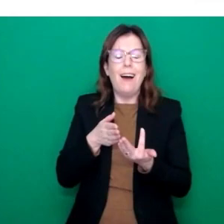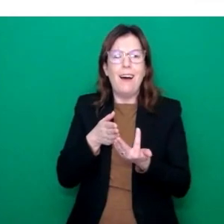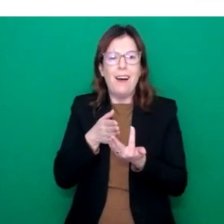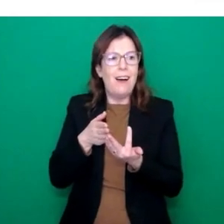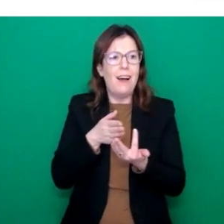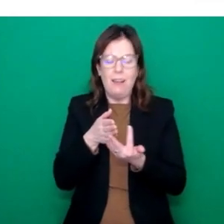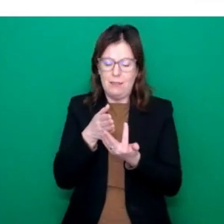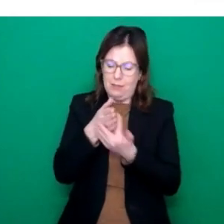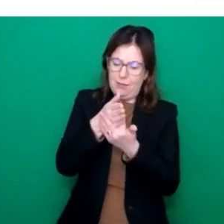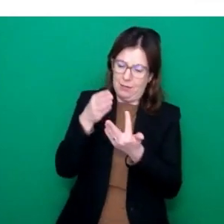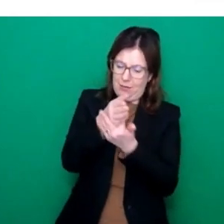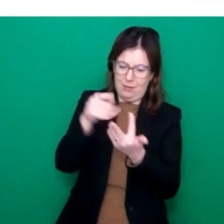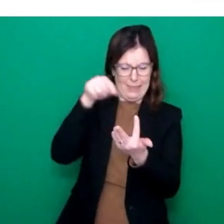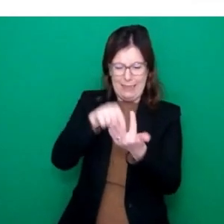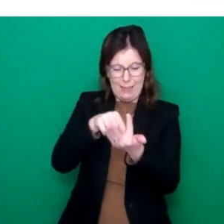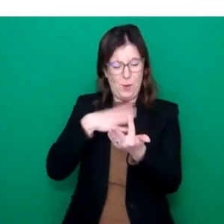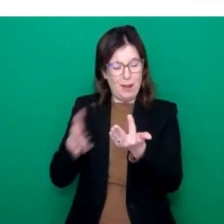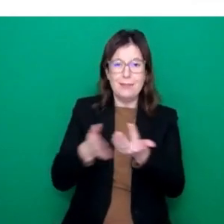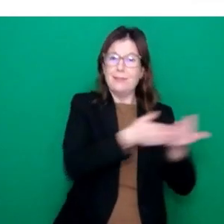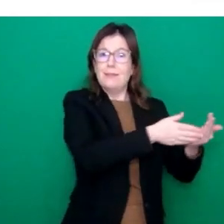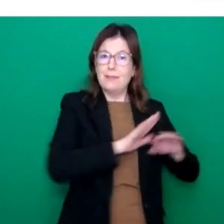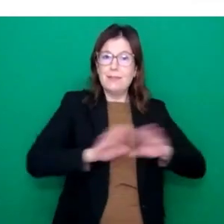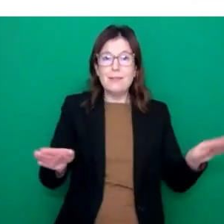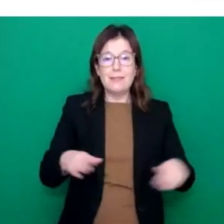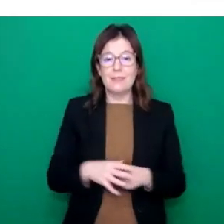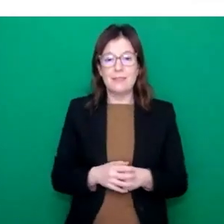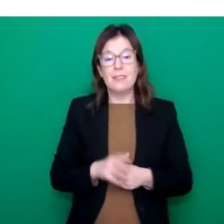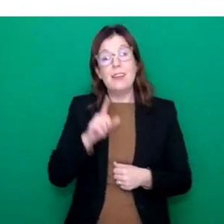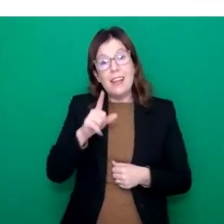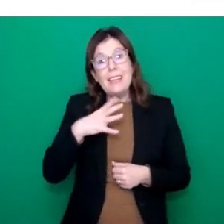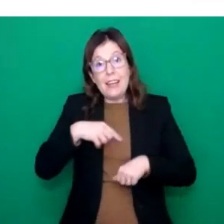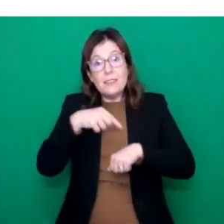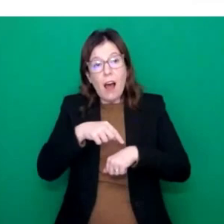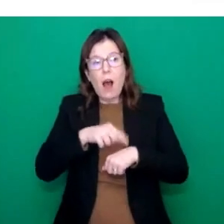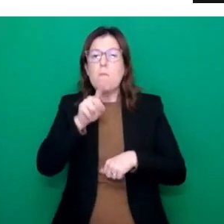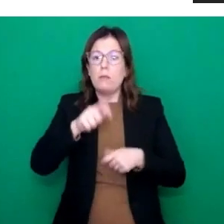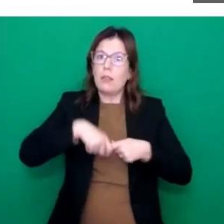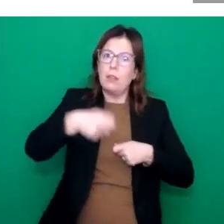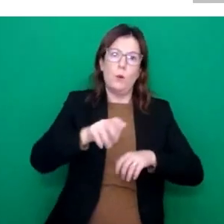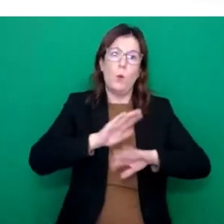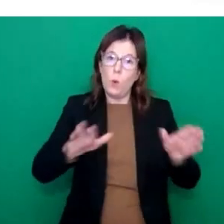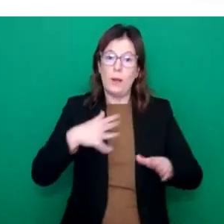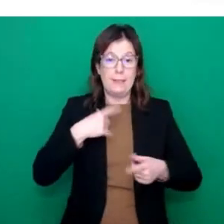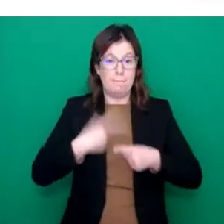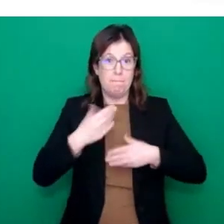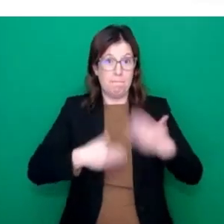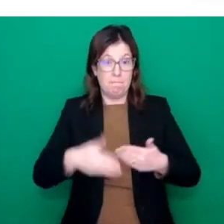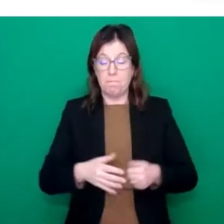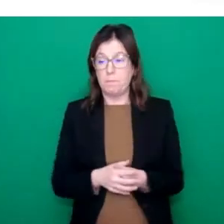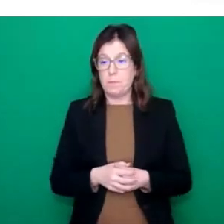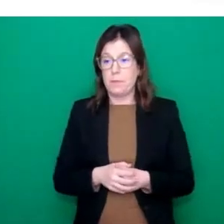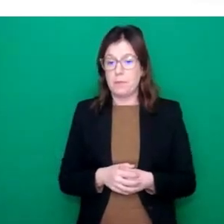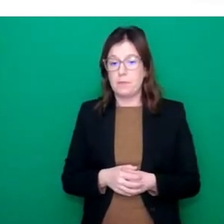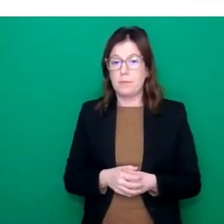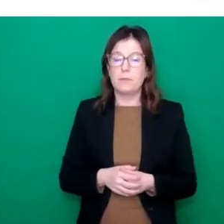dismantle them long term, and that may take time, but we need to really pick up pace with this work. The message I would like to bring today